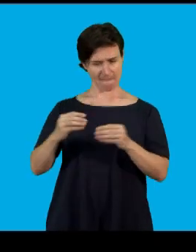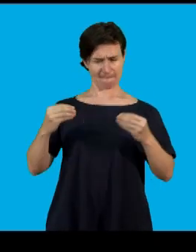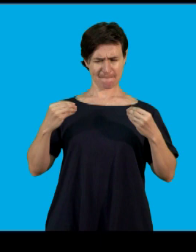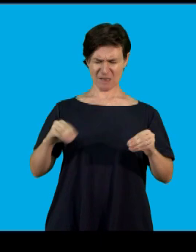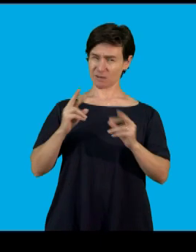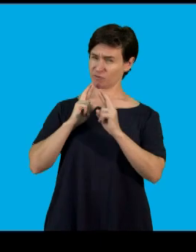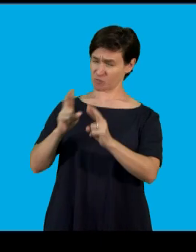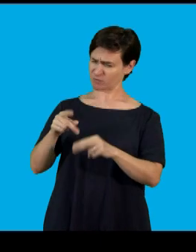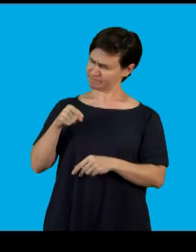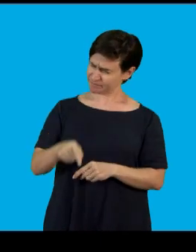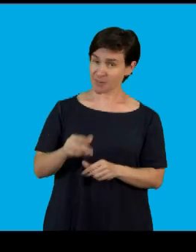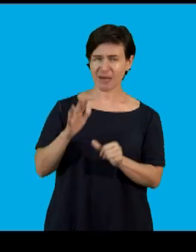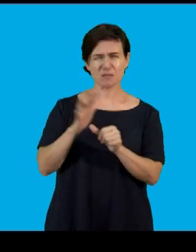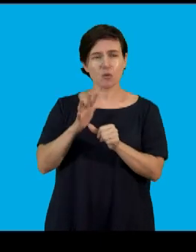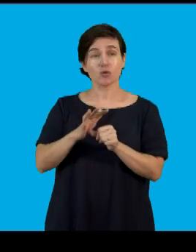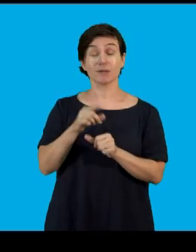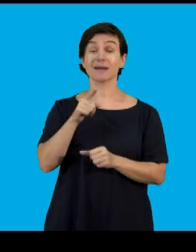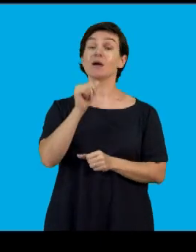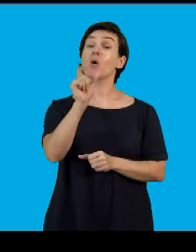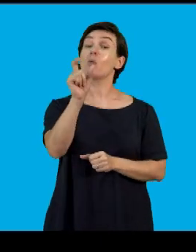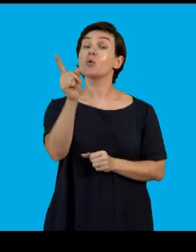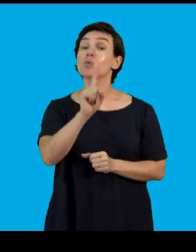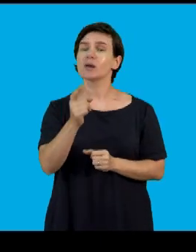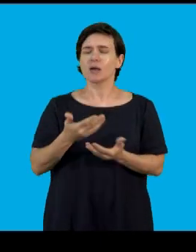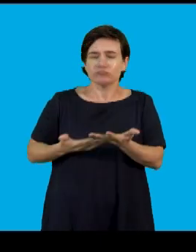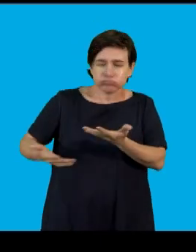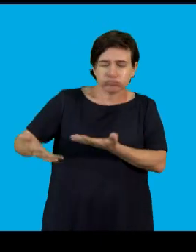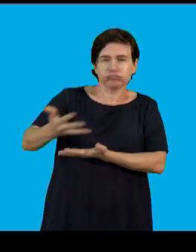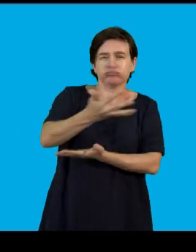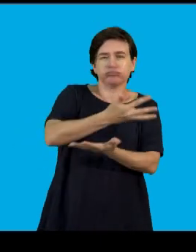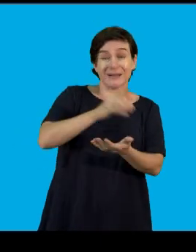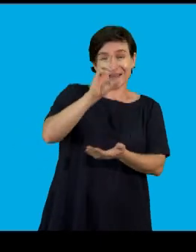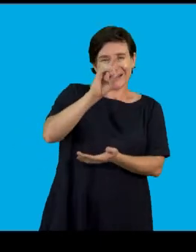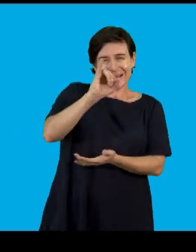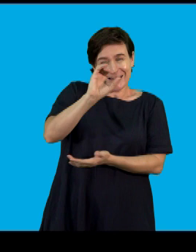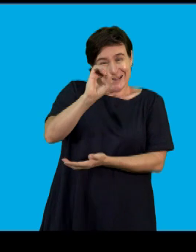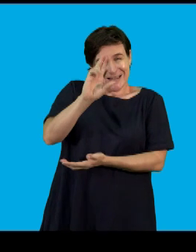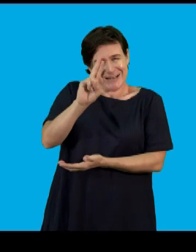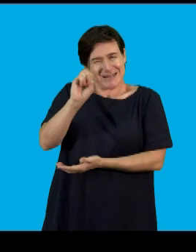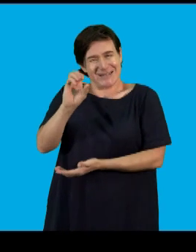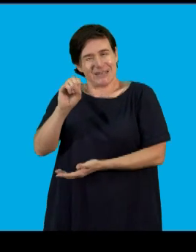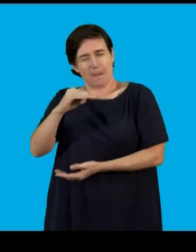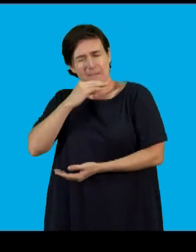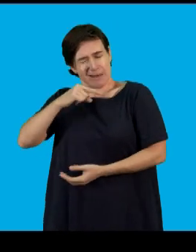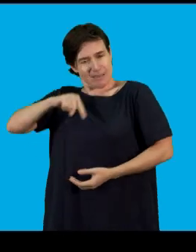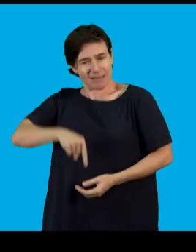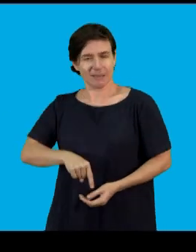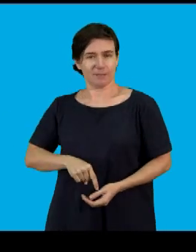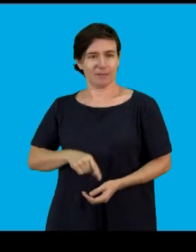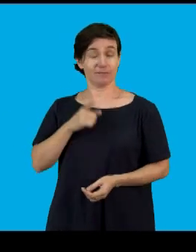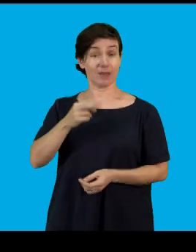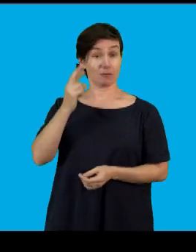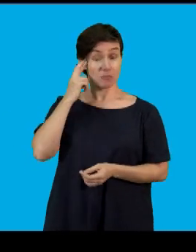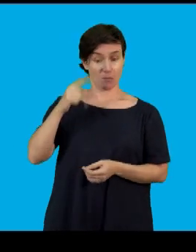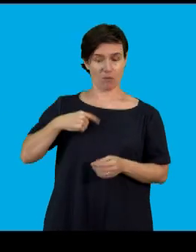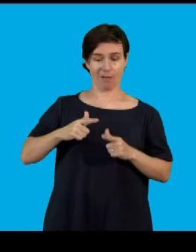reports. Again, discuss. Now, it's a level that is a bit higher right now. Remember, now we are on